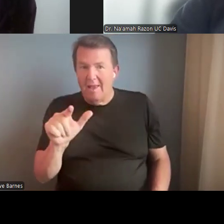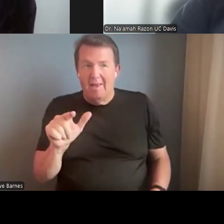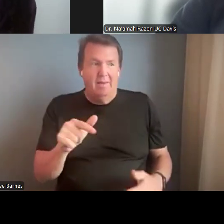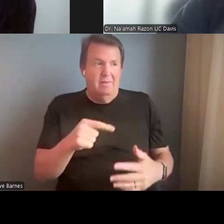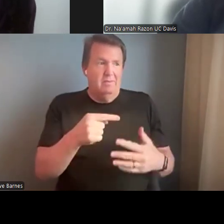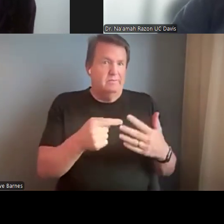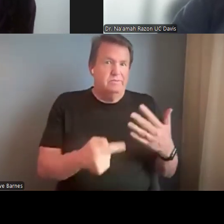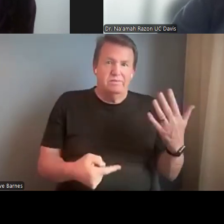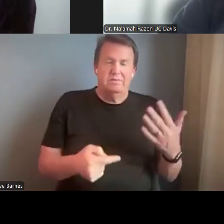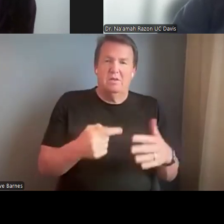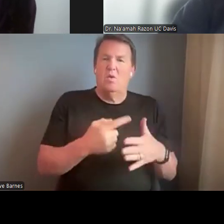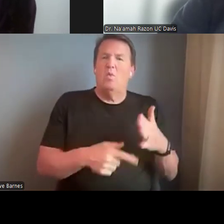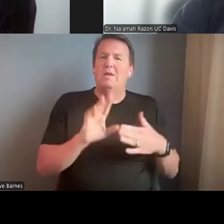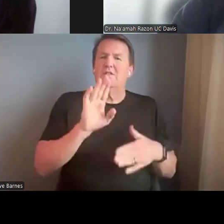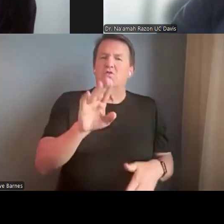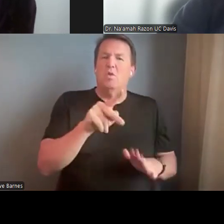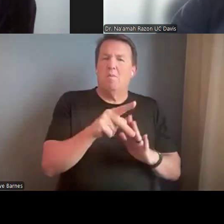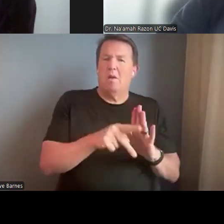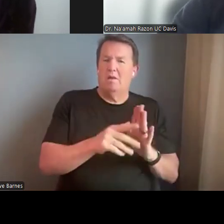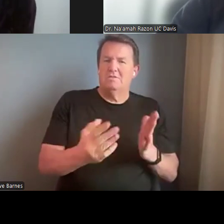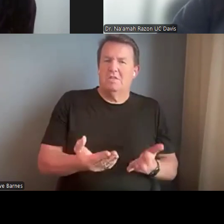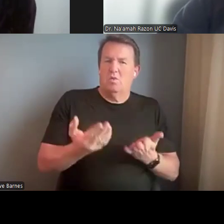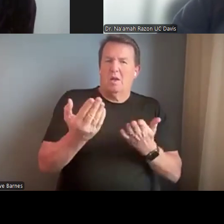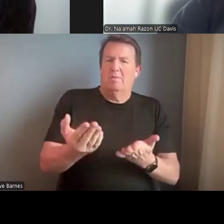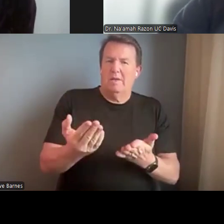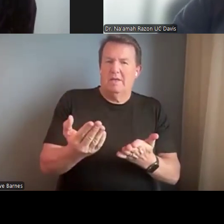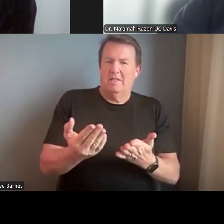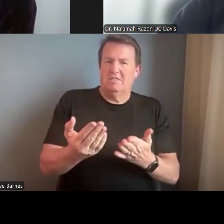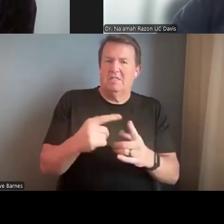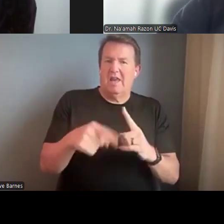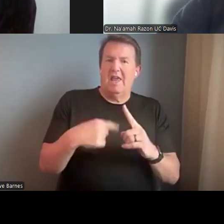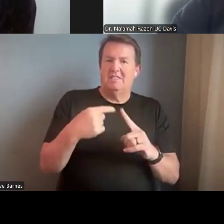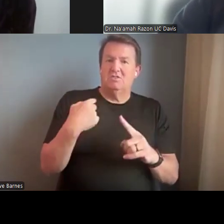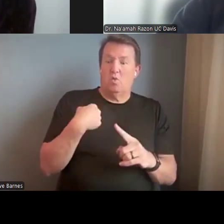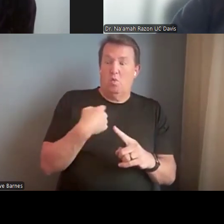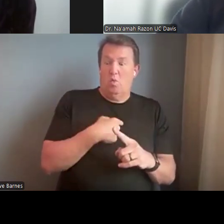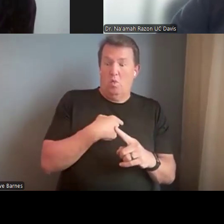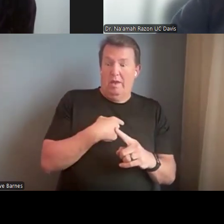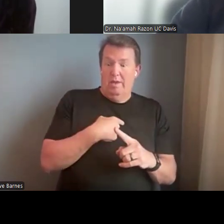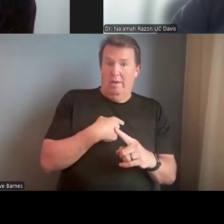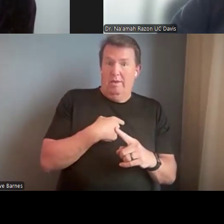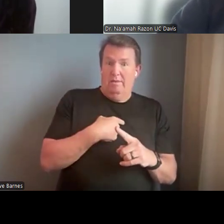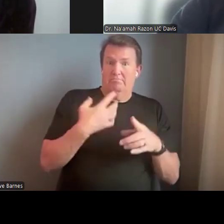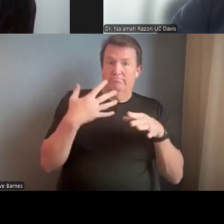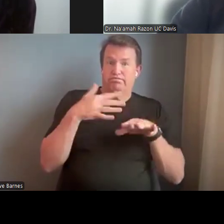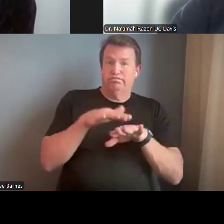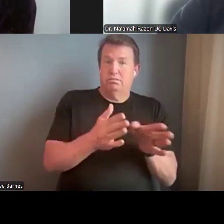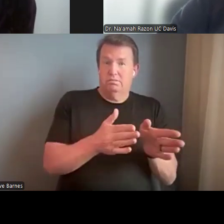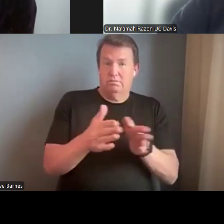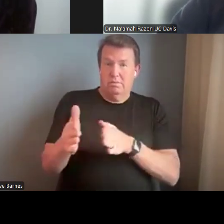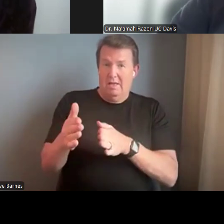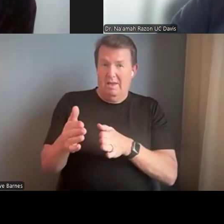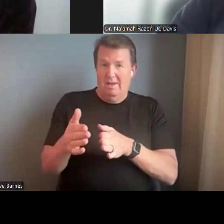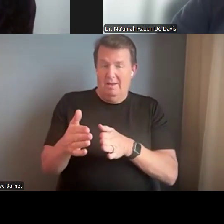your policy recommendation as we implement the master plan on aging to ensure that the communities you're